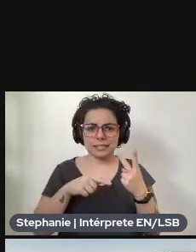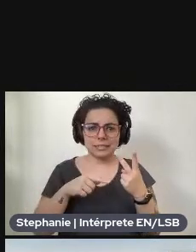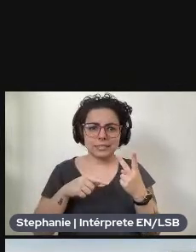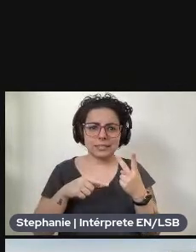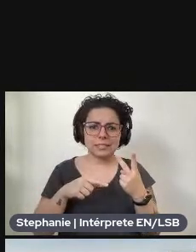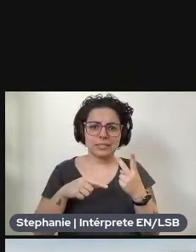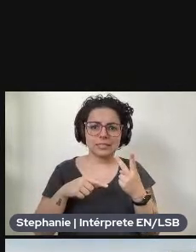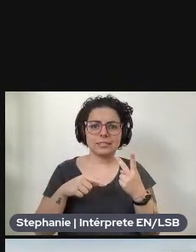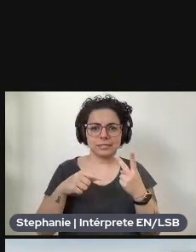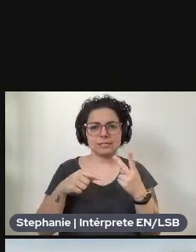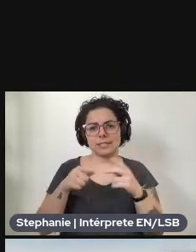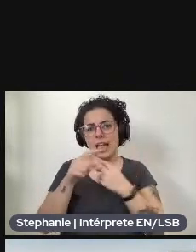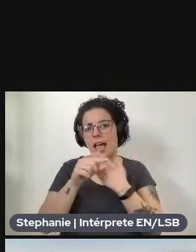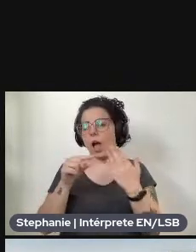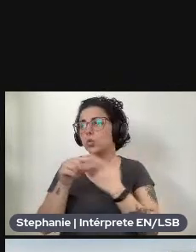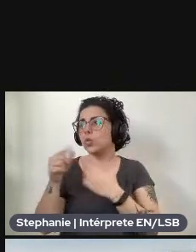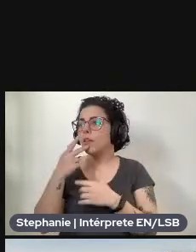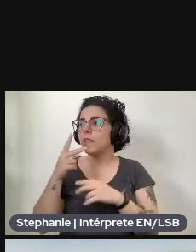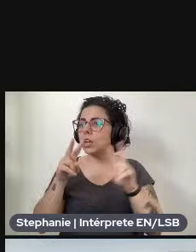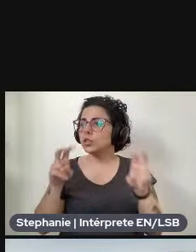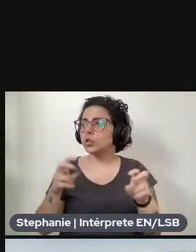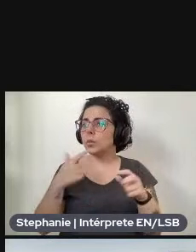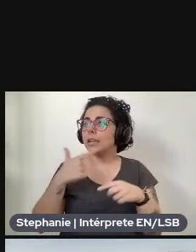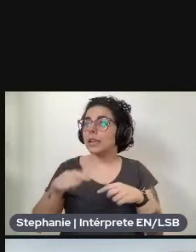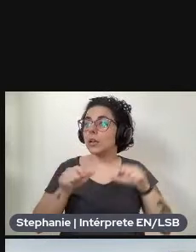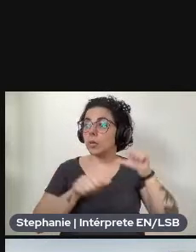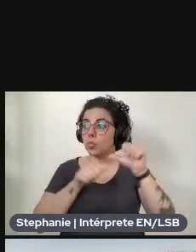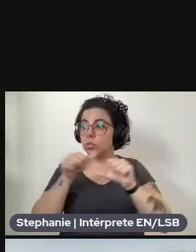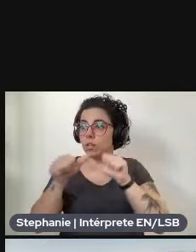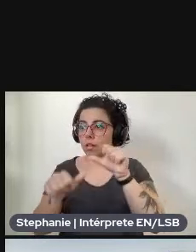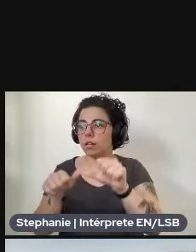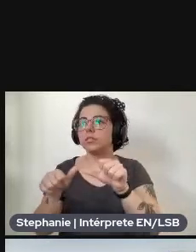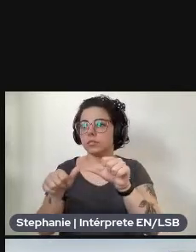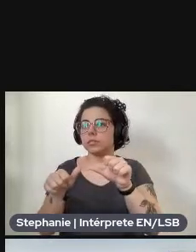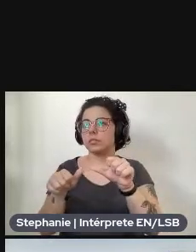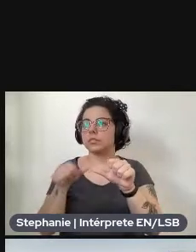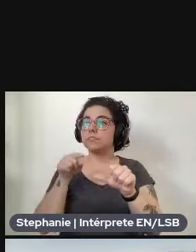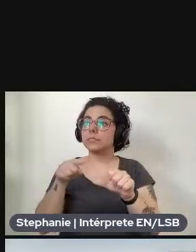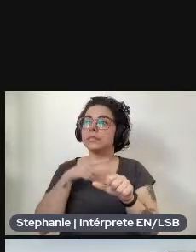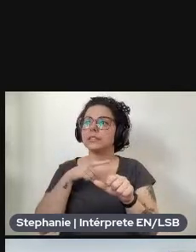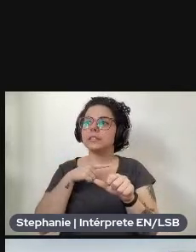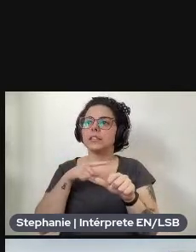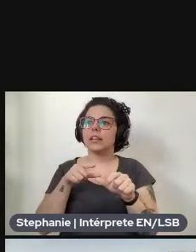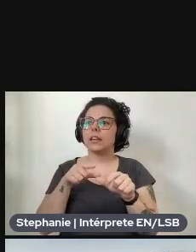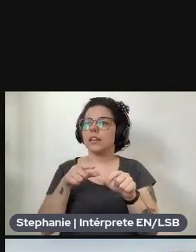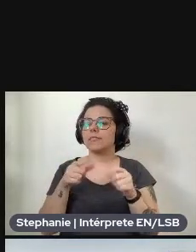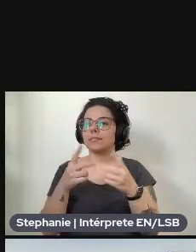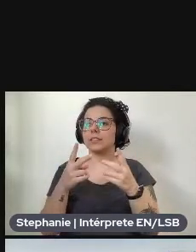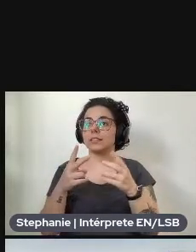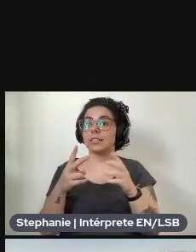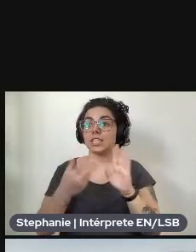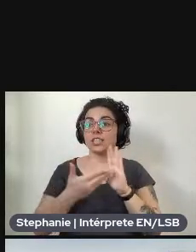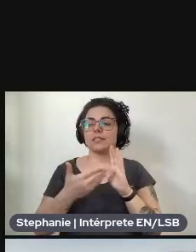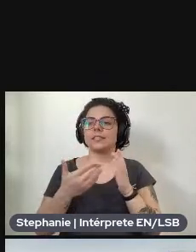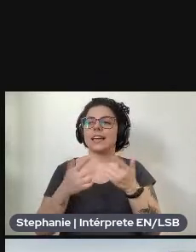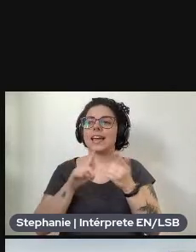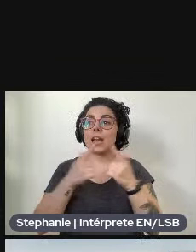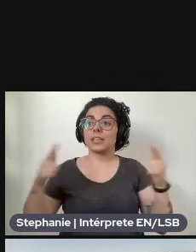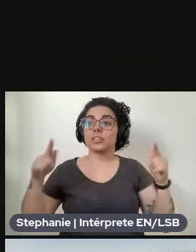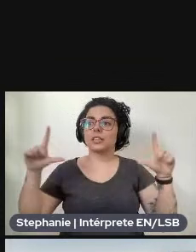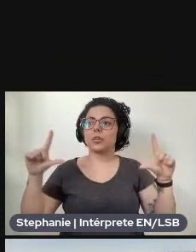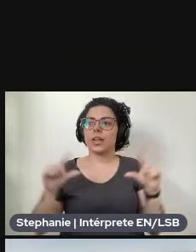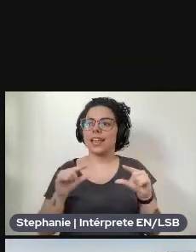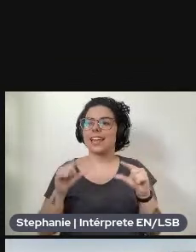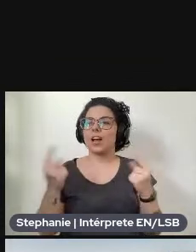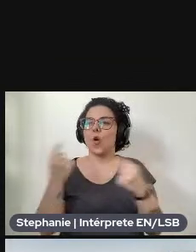of unidirectionality of language change. They foregrounded cases of degrammaticalization, and they also proposed